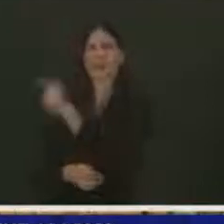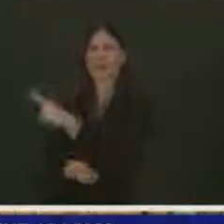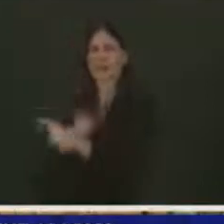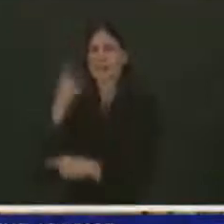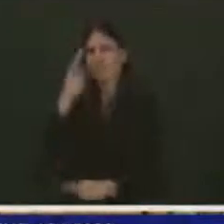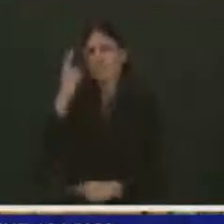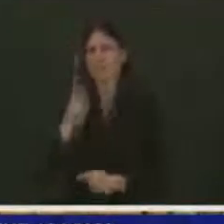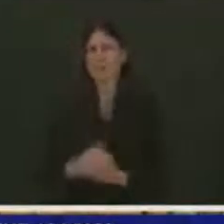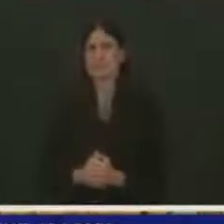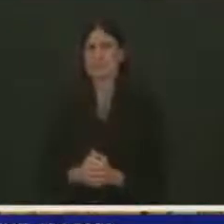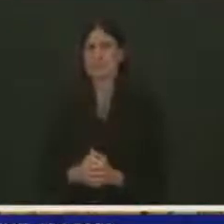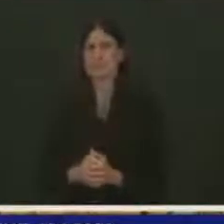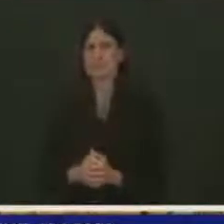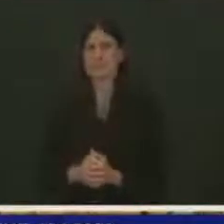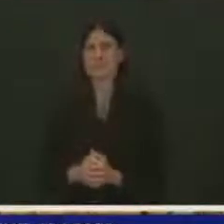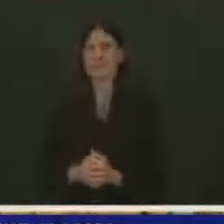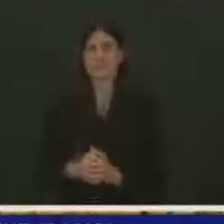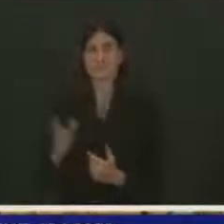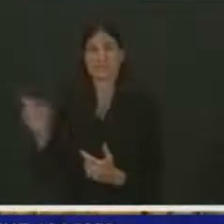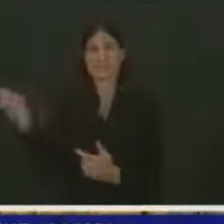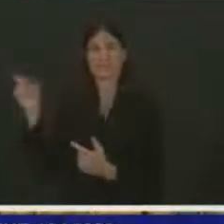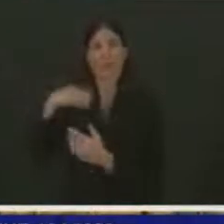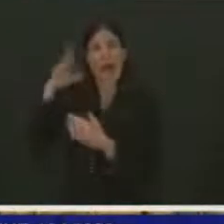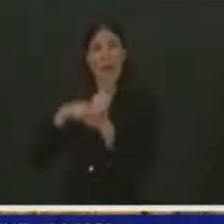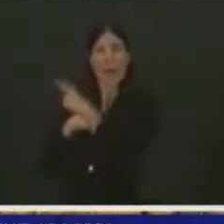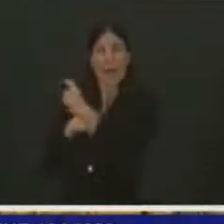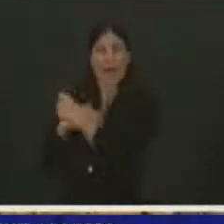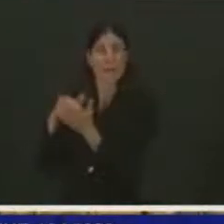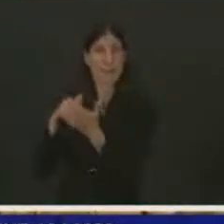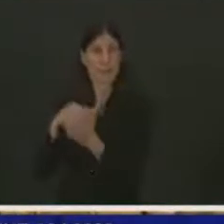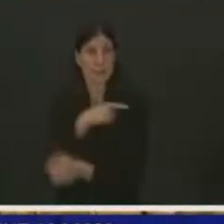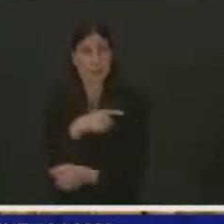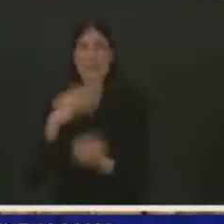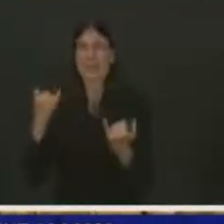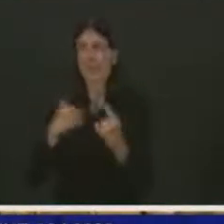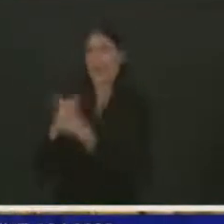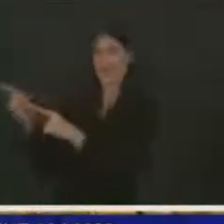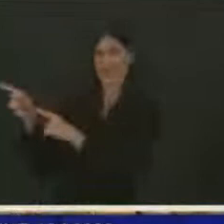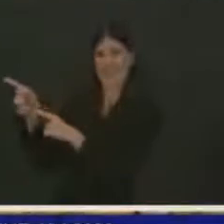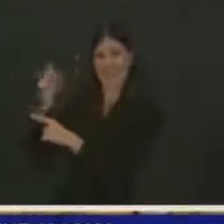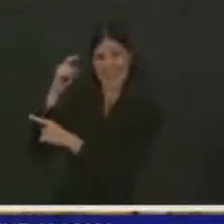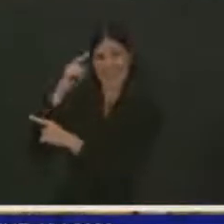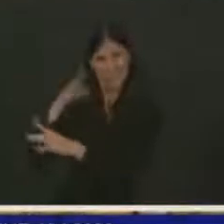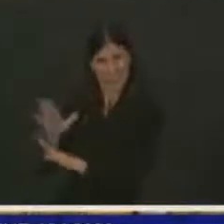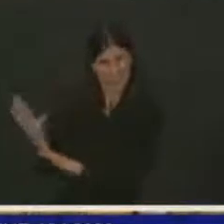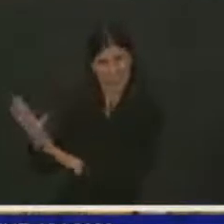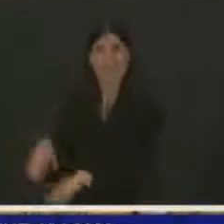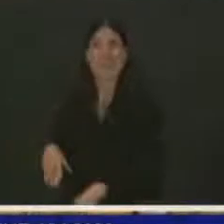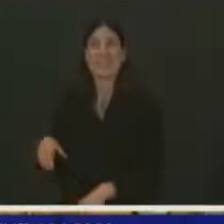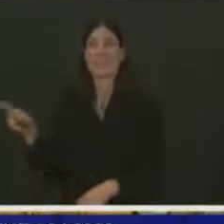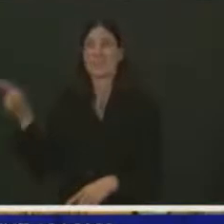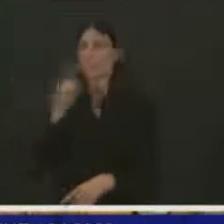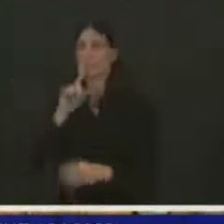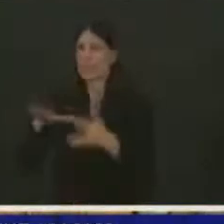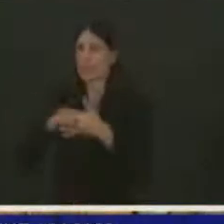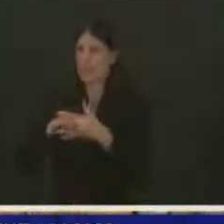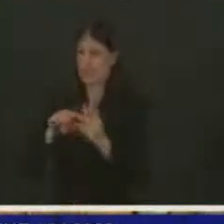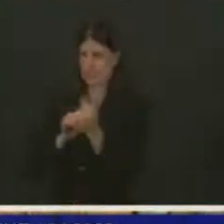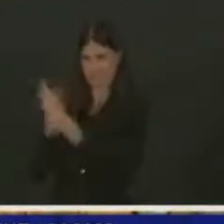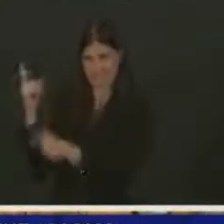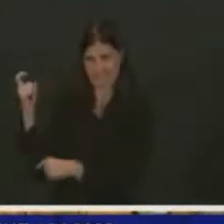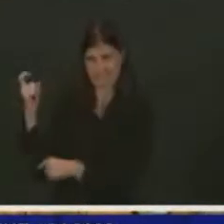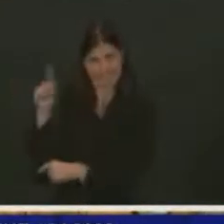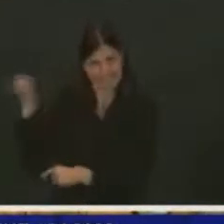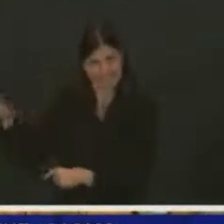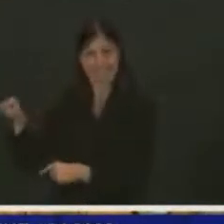we forgot about you. Yes, exactly. I was on break. On Monday, you told me that you would have clearer guidelines on weddings